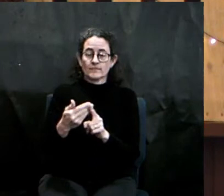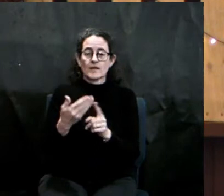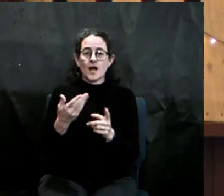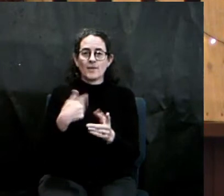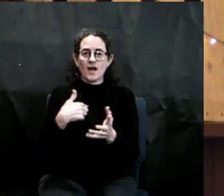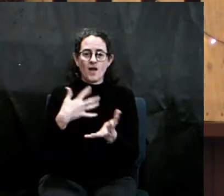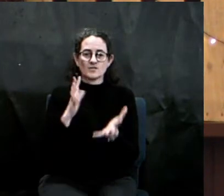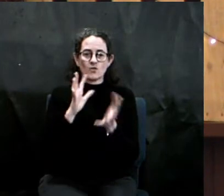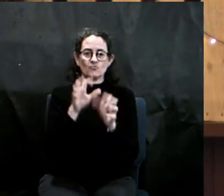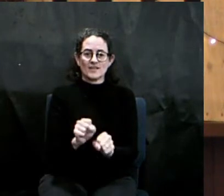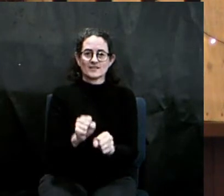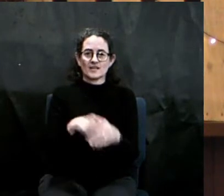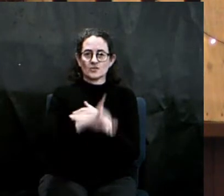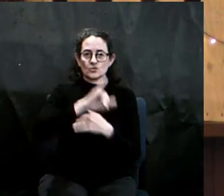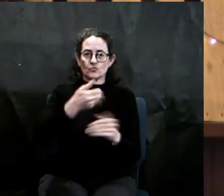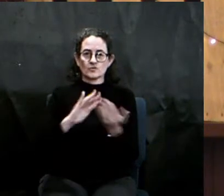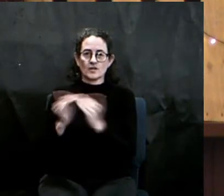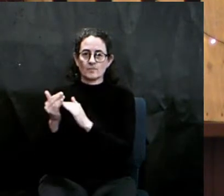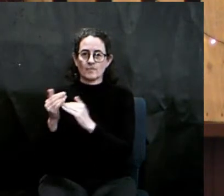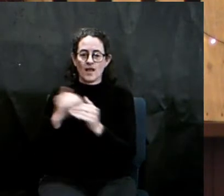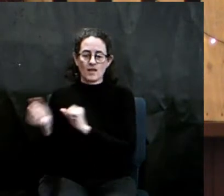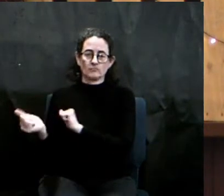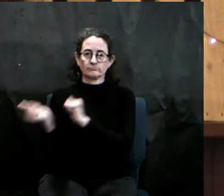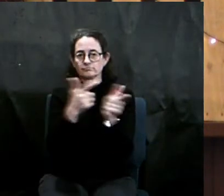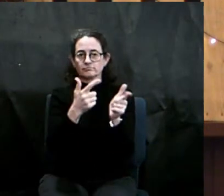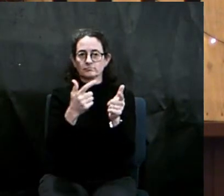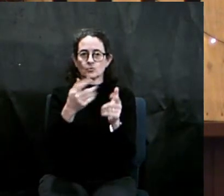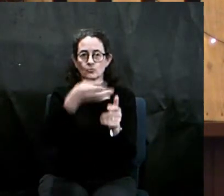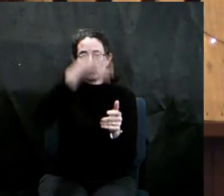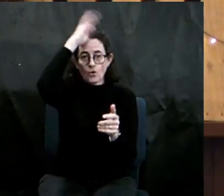and handed over to the Romans. They examined me and